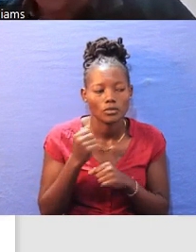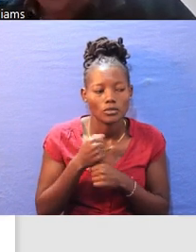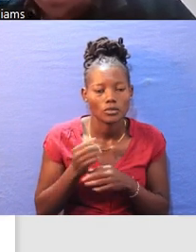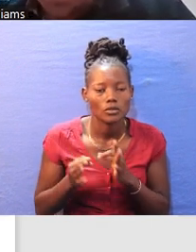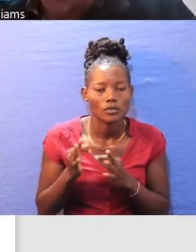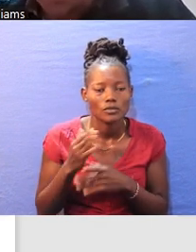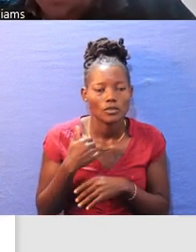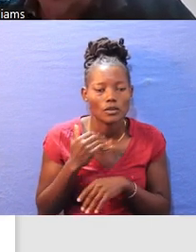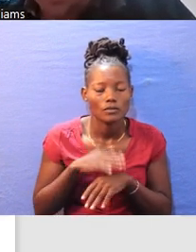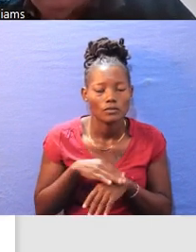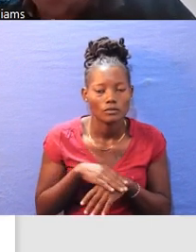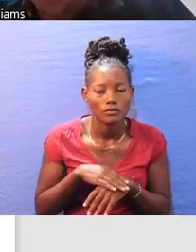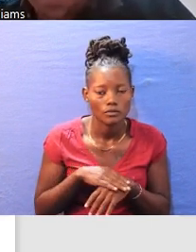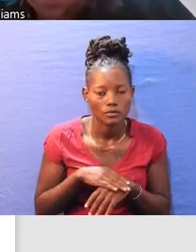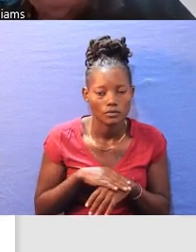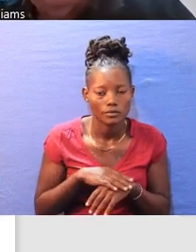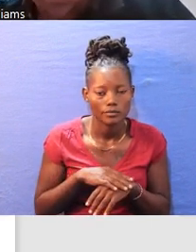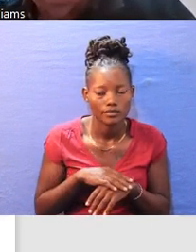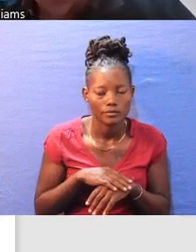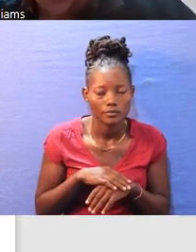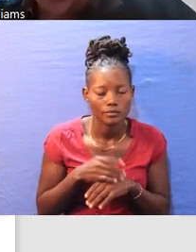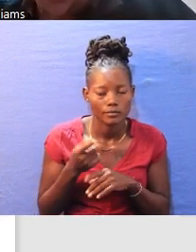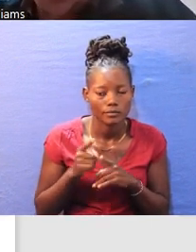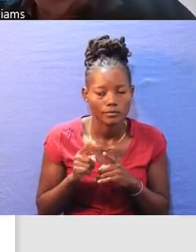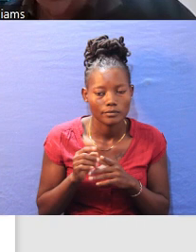get if you had proper technique.